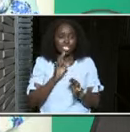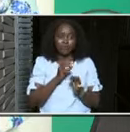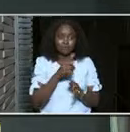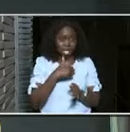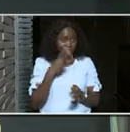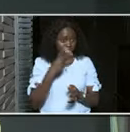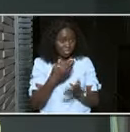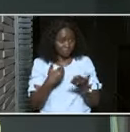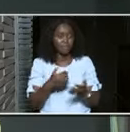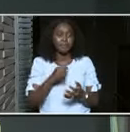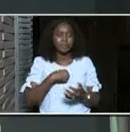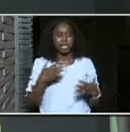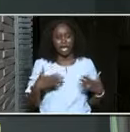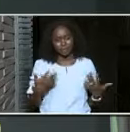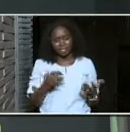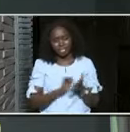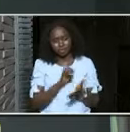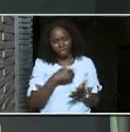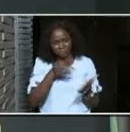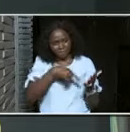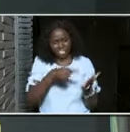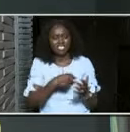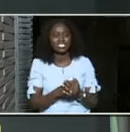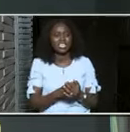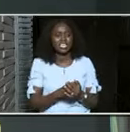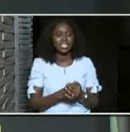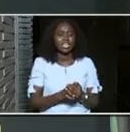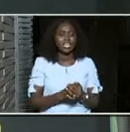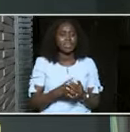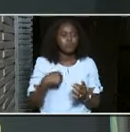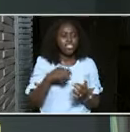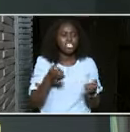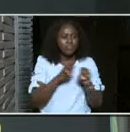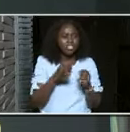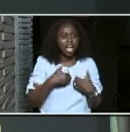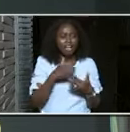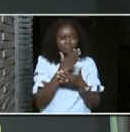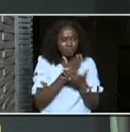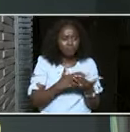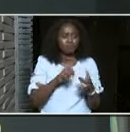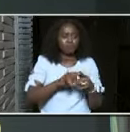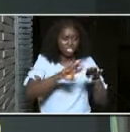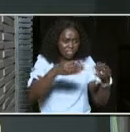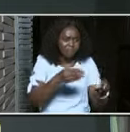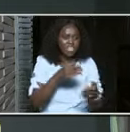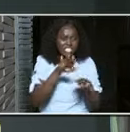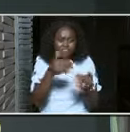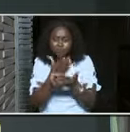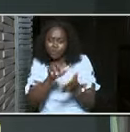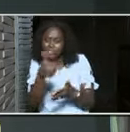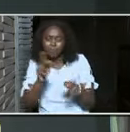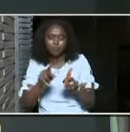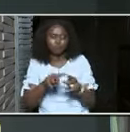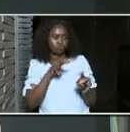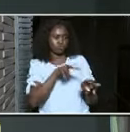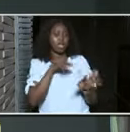fine and good, and I'm happy maybe you read it. And we even have some to give you and give to some other people to look at it. And